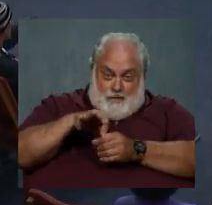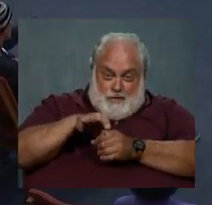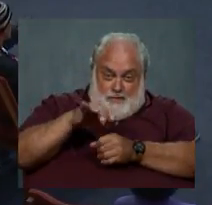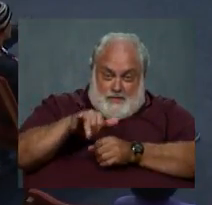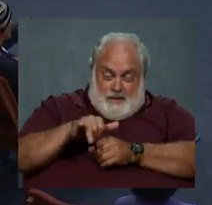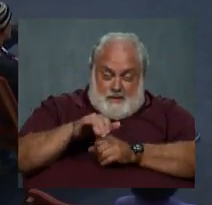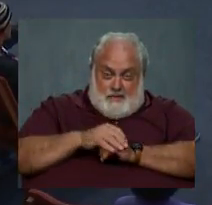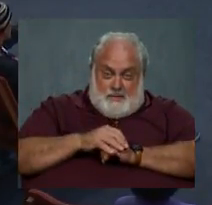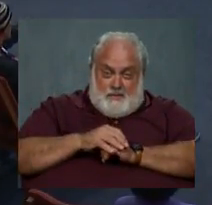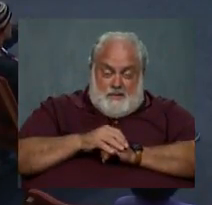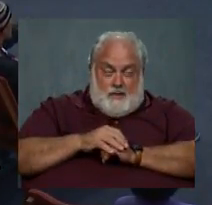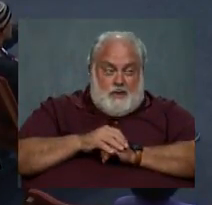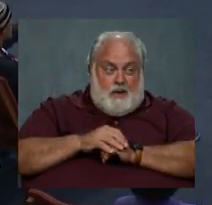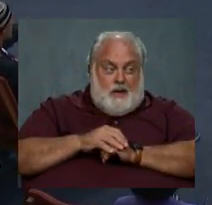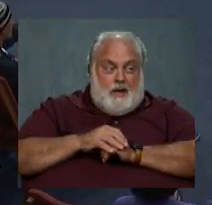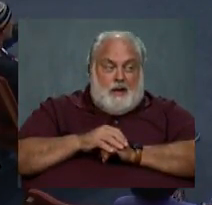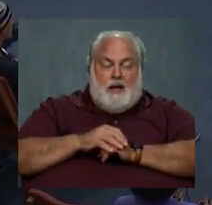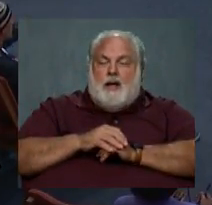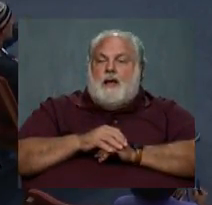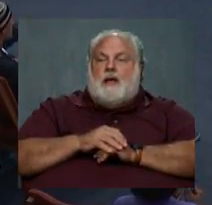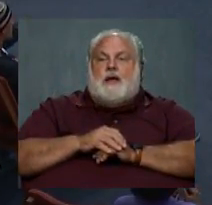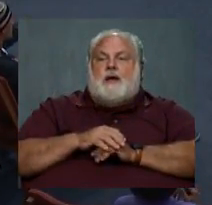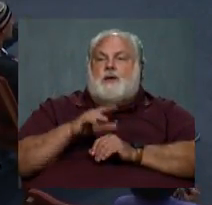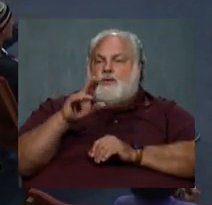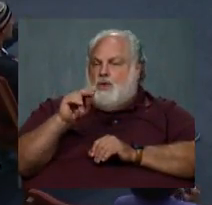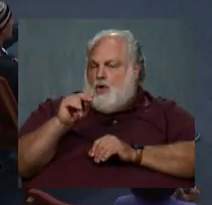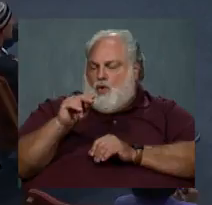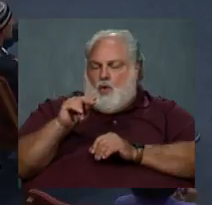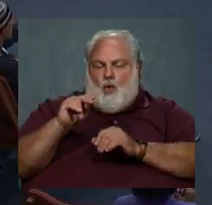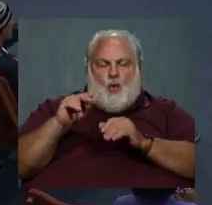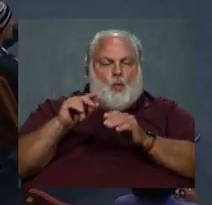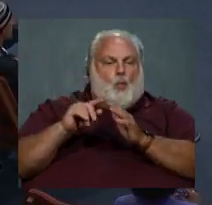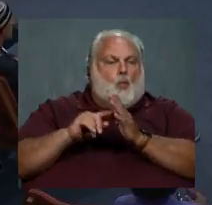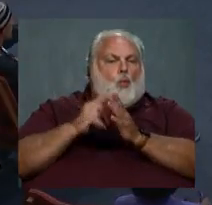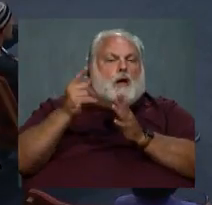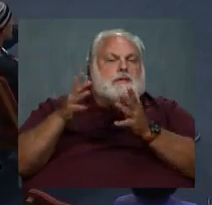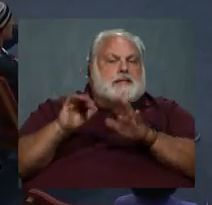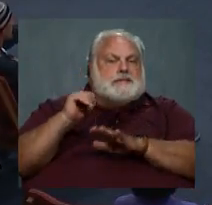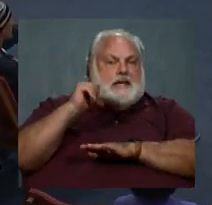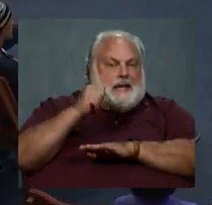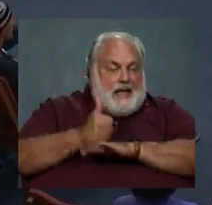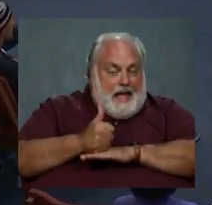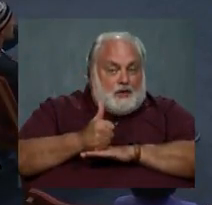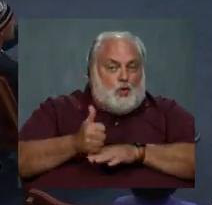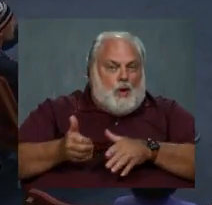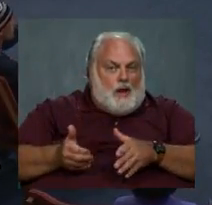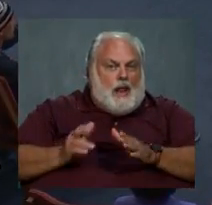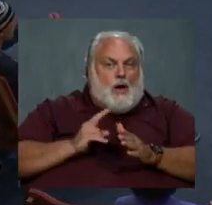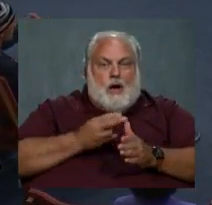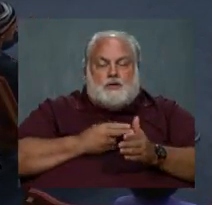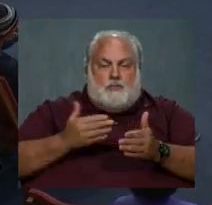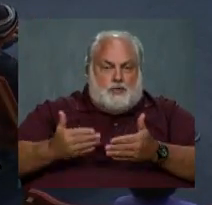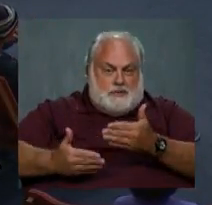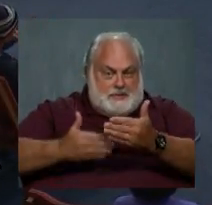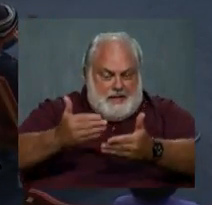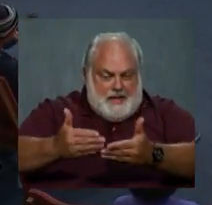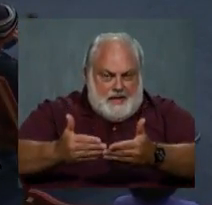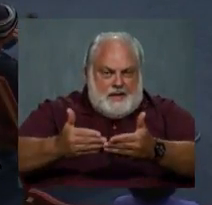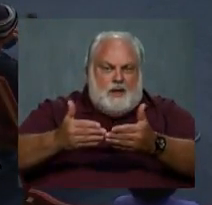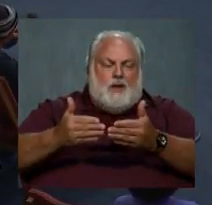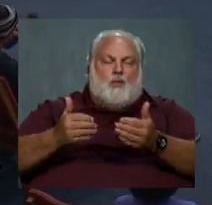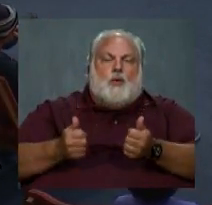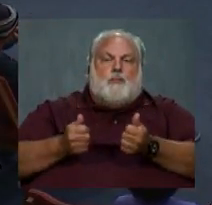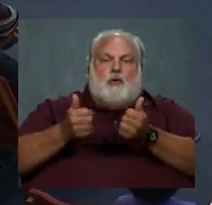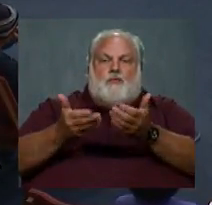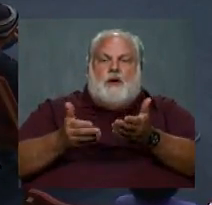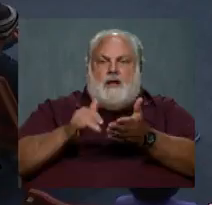this? That will be provided at once it's enacted, in terms of once, if y'all allow us to go proceed on